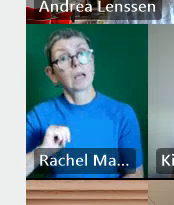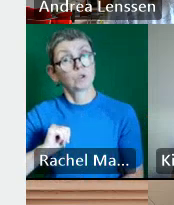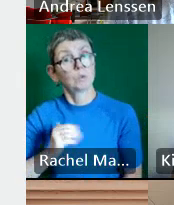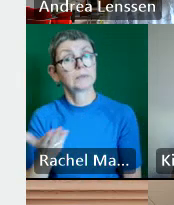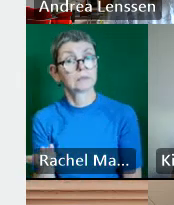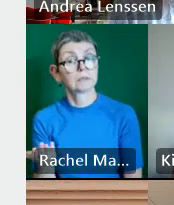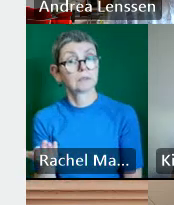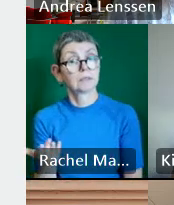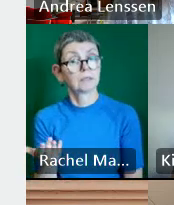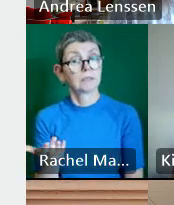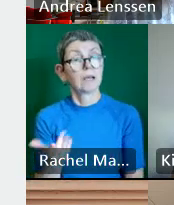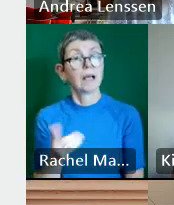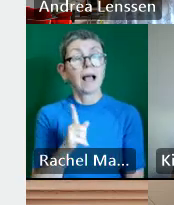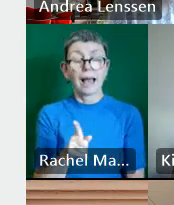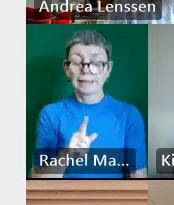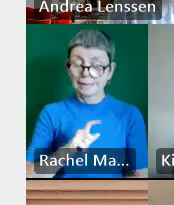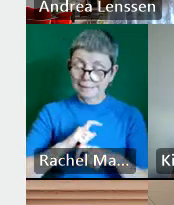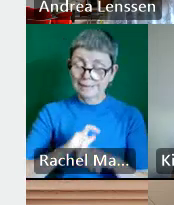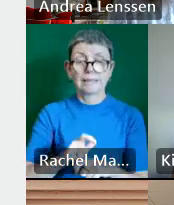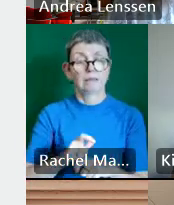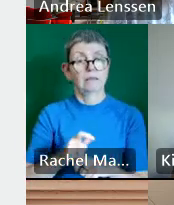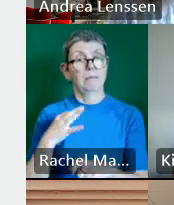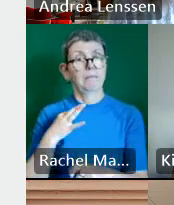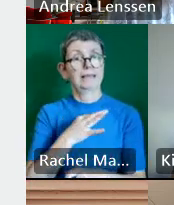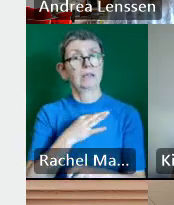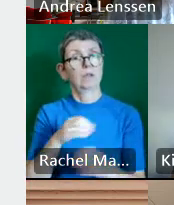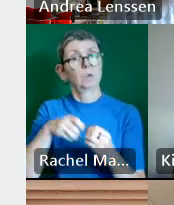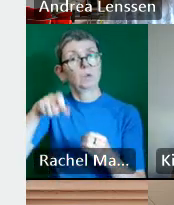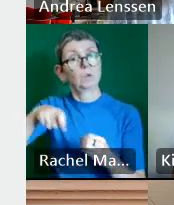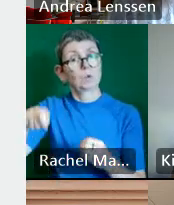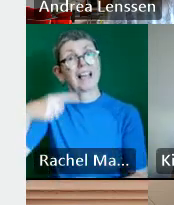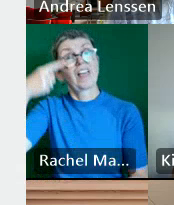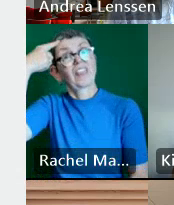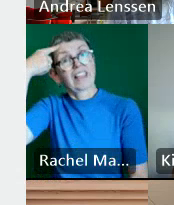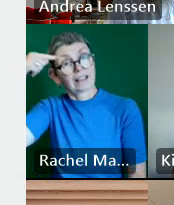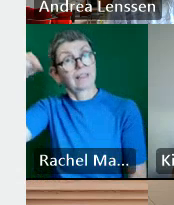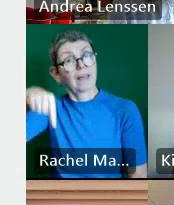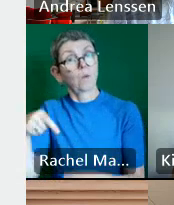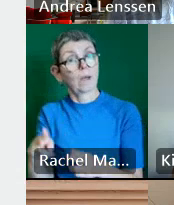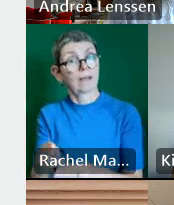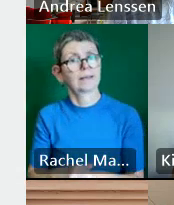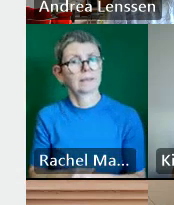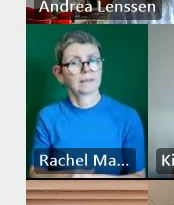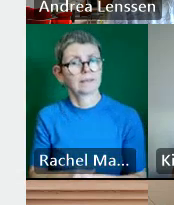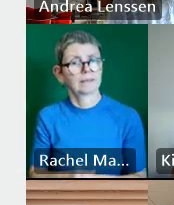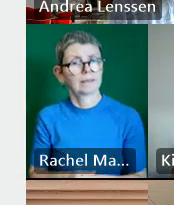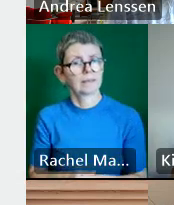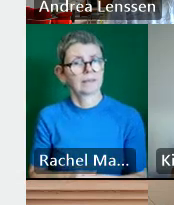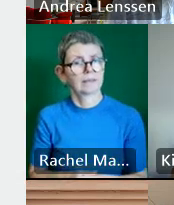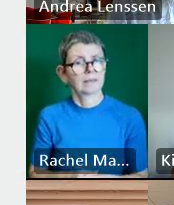students, and they still held this bias. Mind you, Marion Sims, created, did